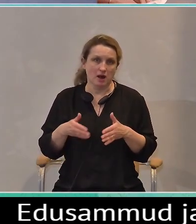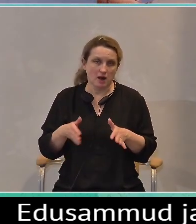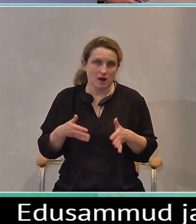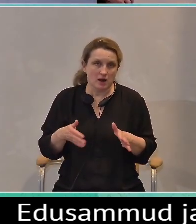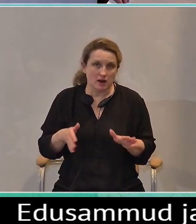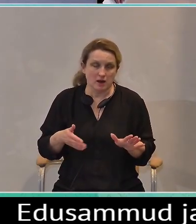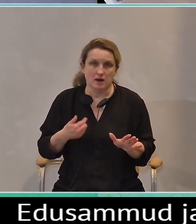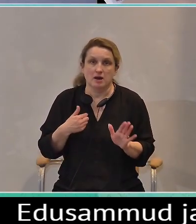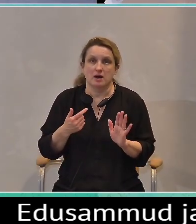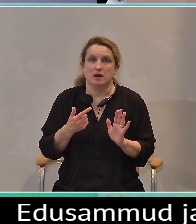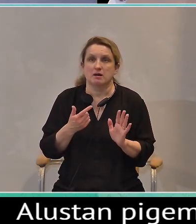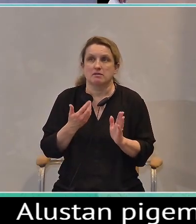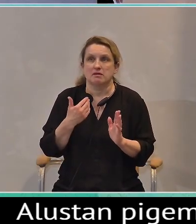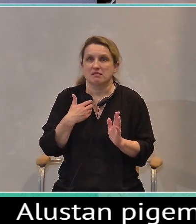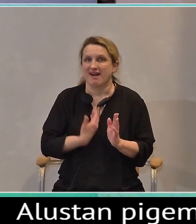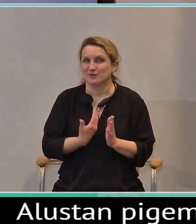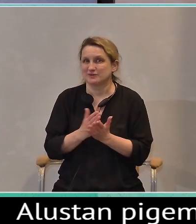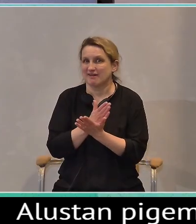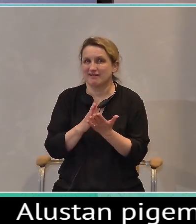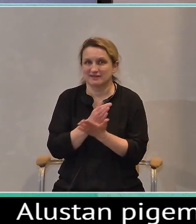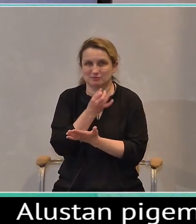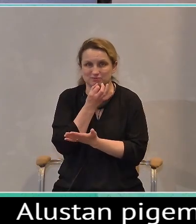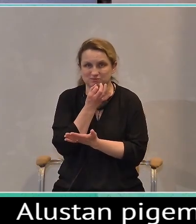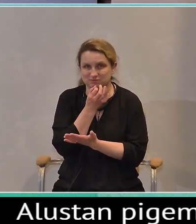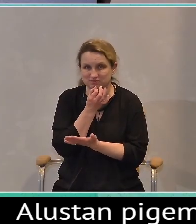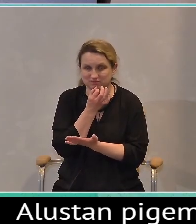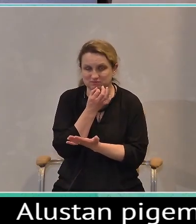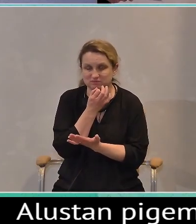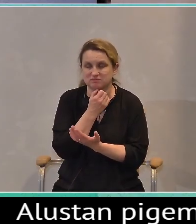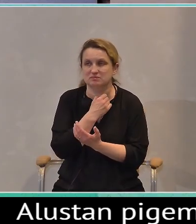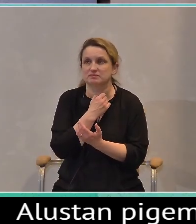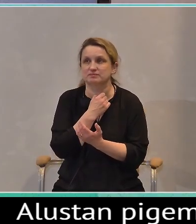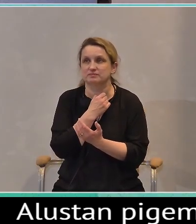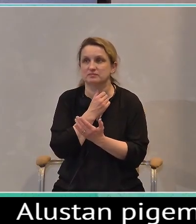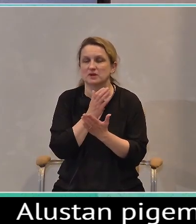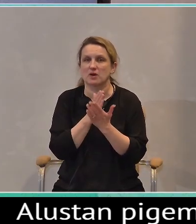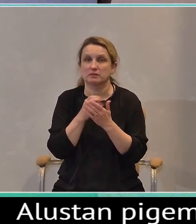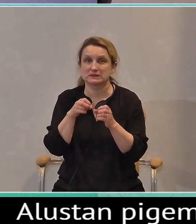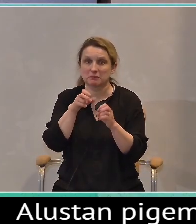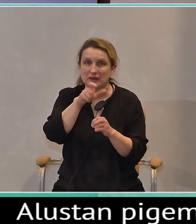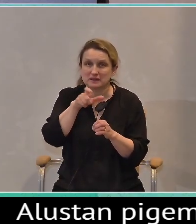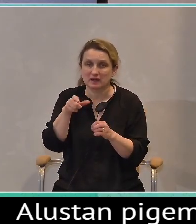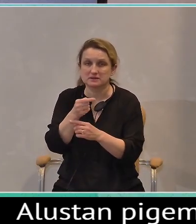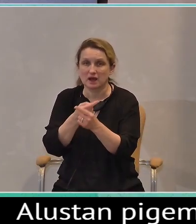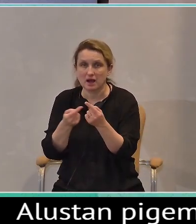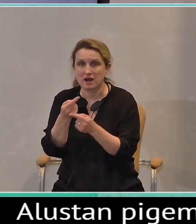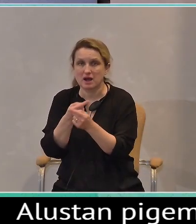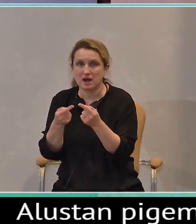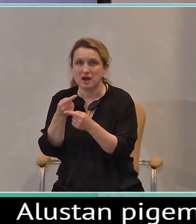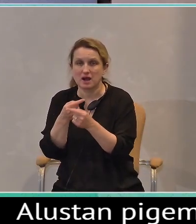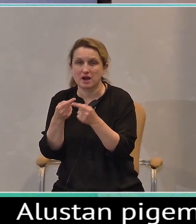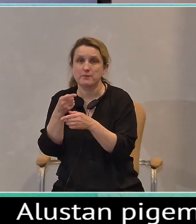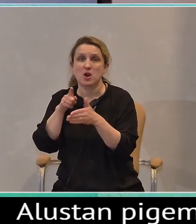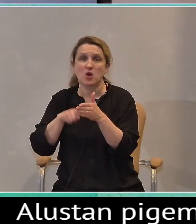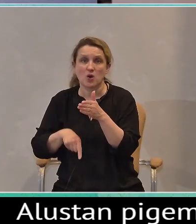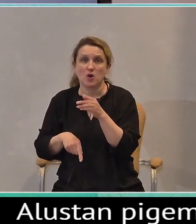Currently, our main problem is constant diarrhea. We haven't yet found a solution.